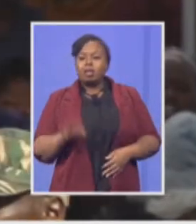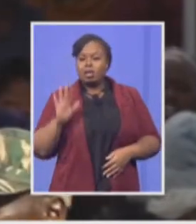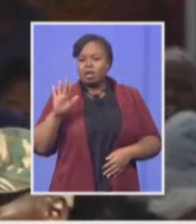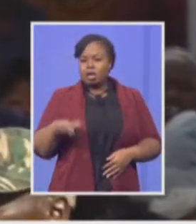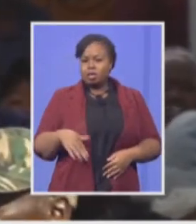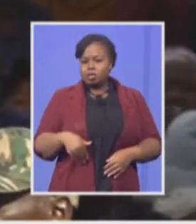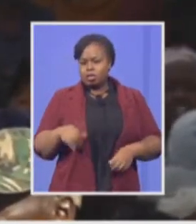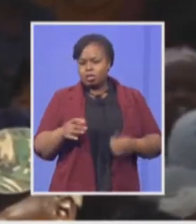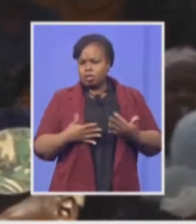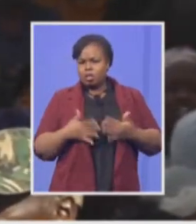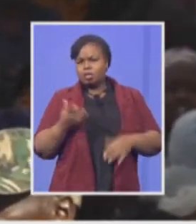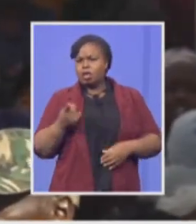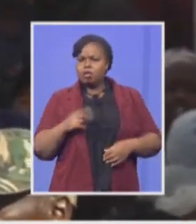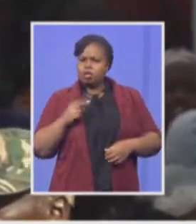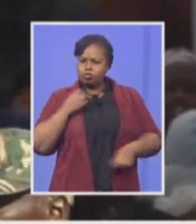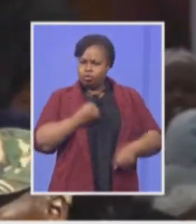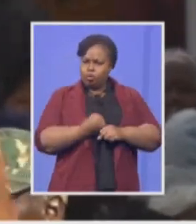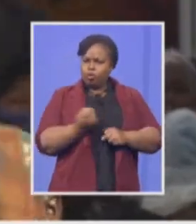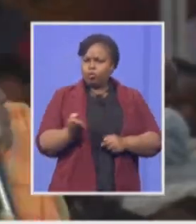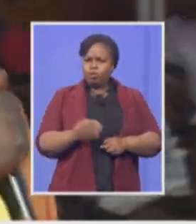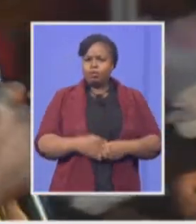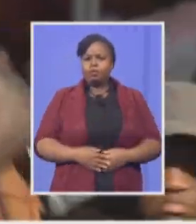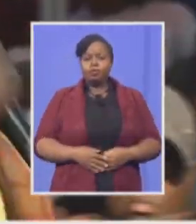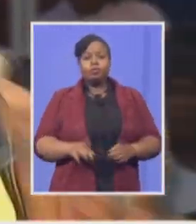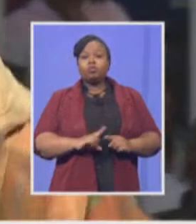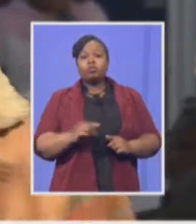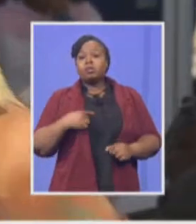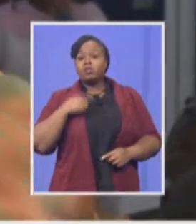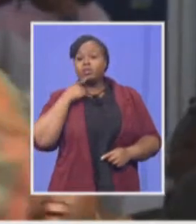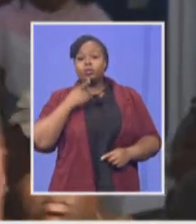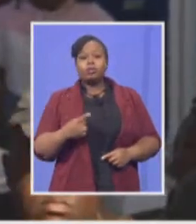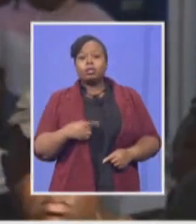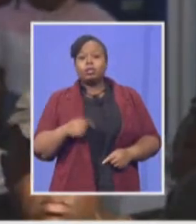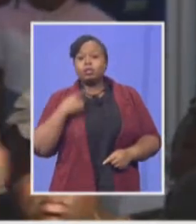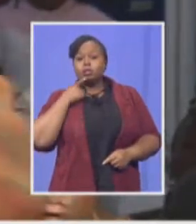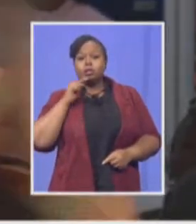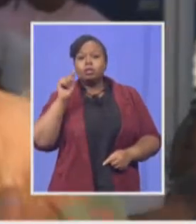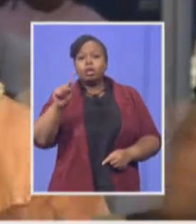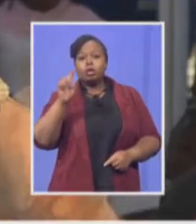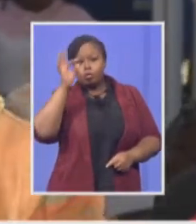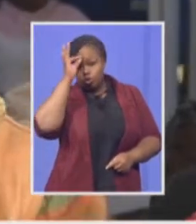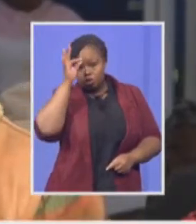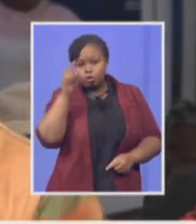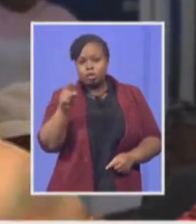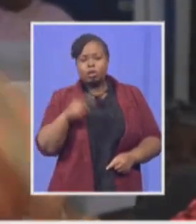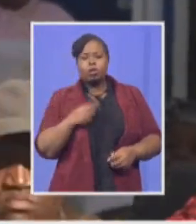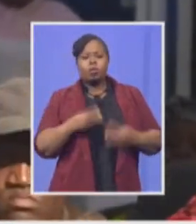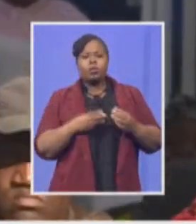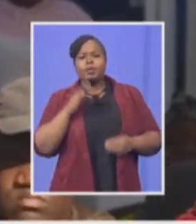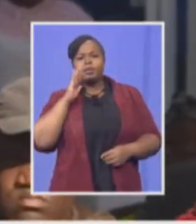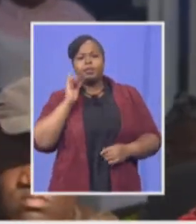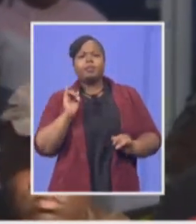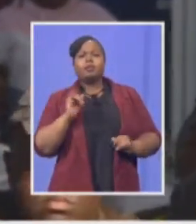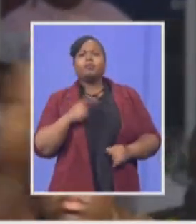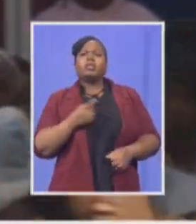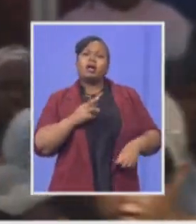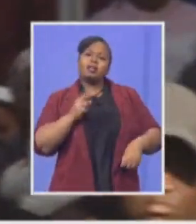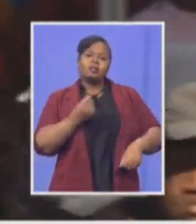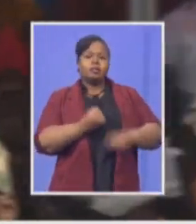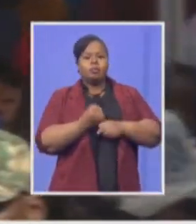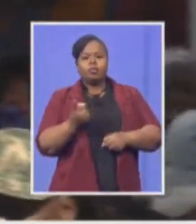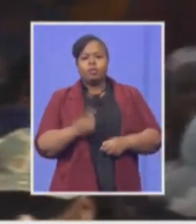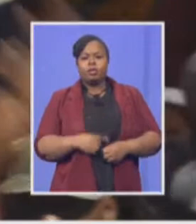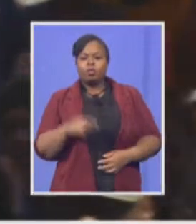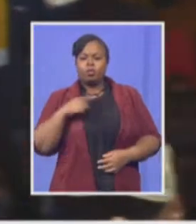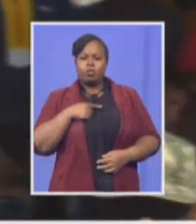nabafowabo bazokumela namanje noma ngathiwa ngiyakhonza kuthiwa iphoyisa elingasebenzi kahle uzomelwa abanye vele